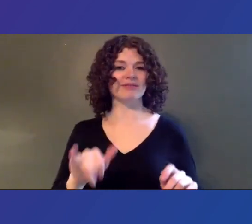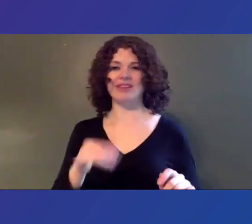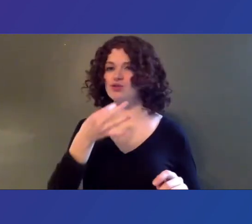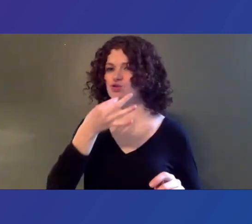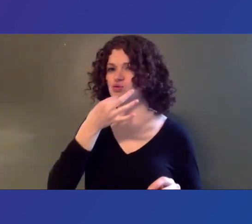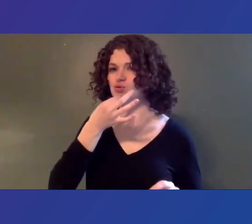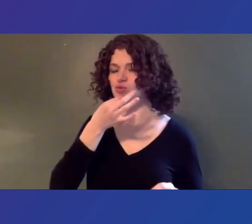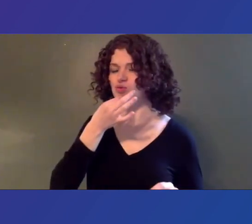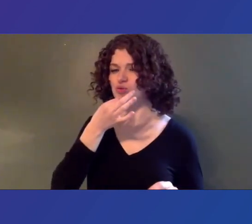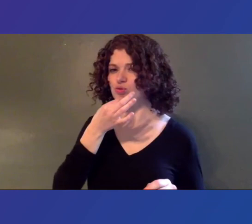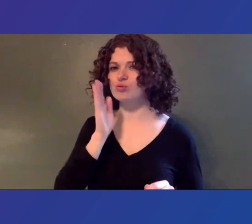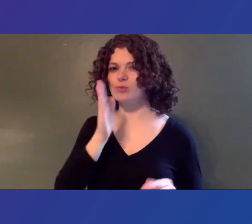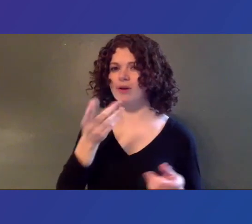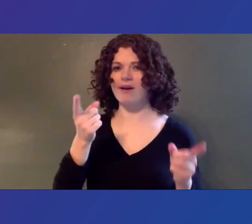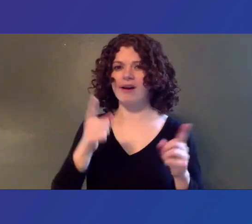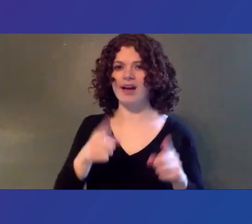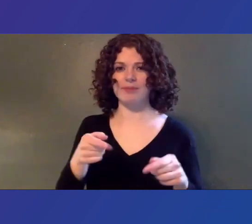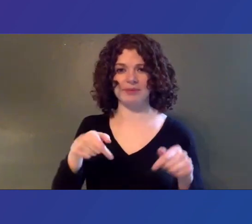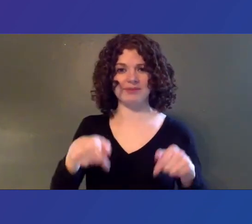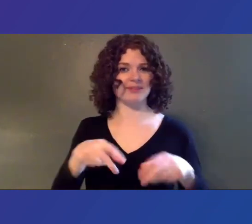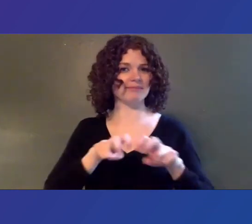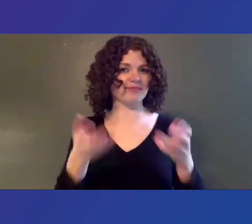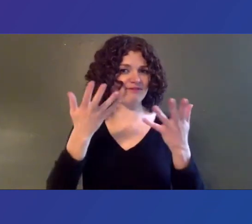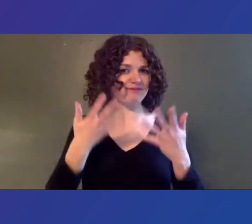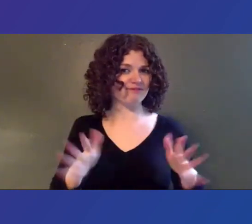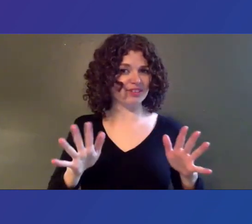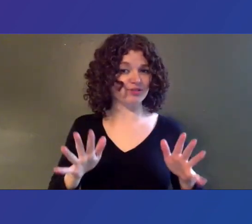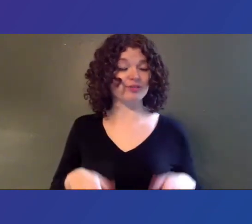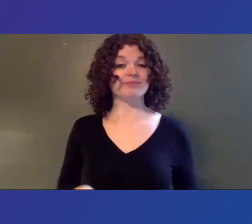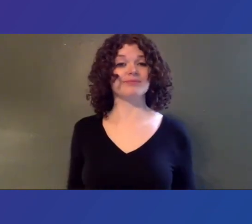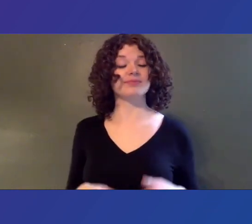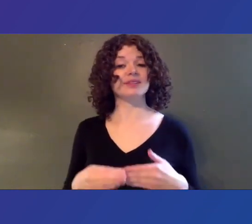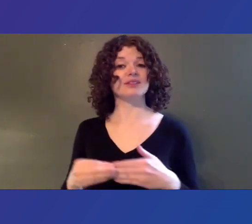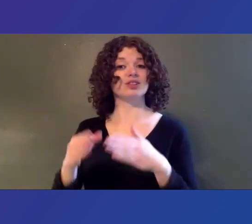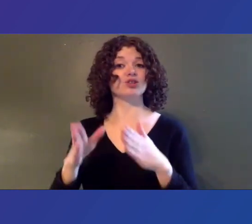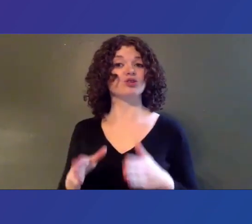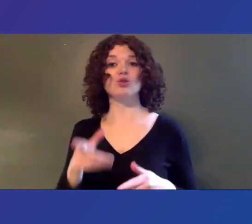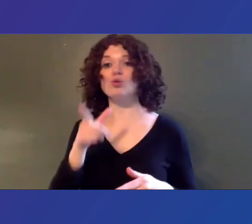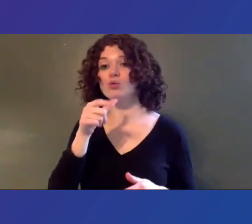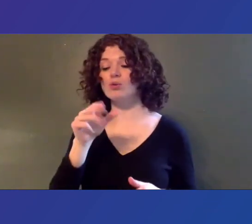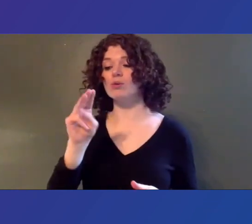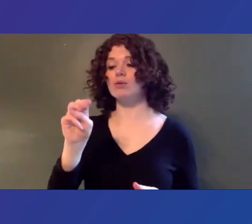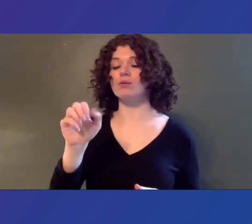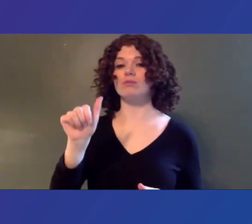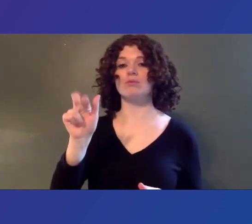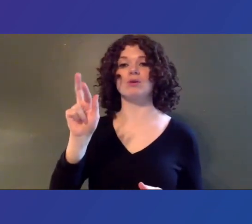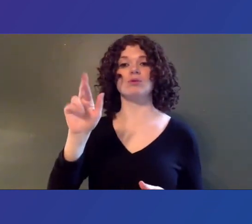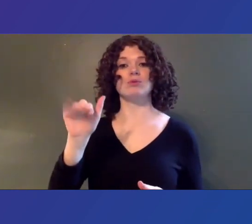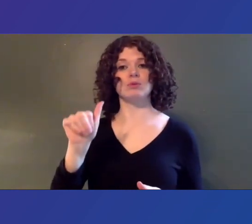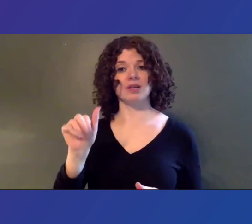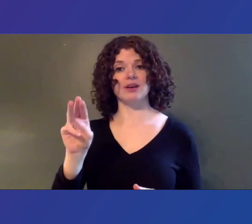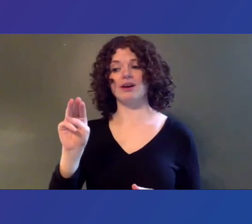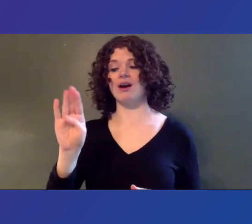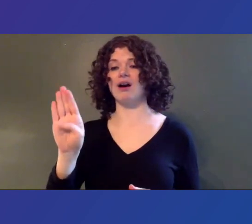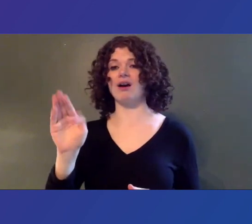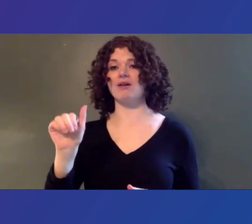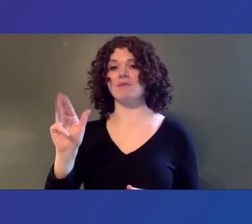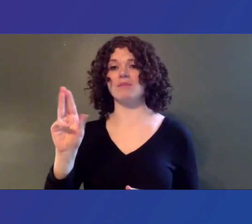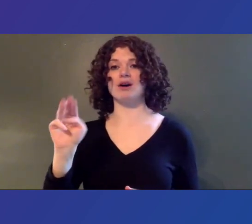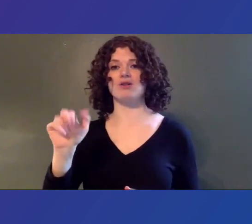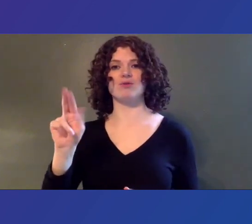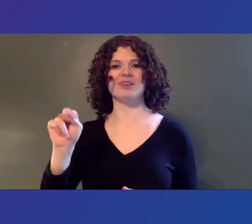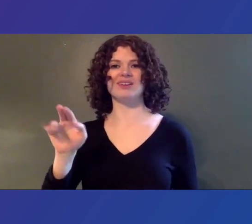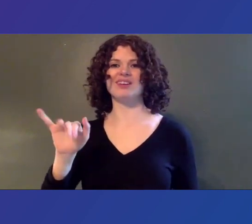after this panel. And today's session is led by Maria Bauman. It's a great way to synthesize and reflect on